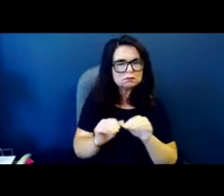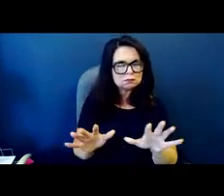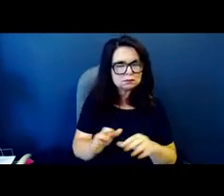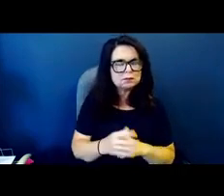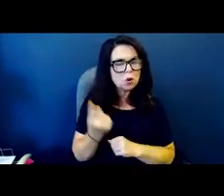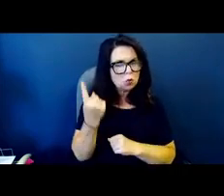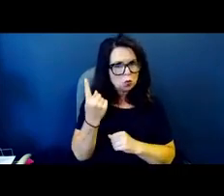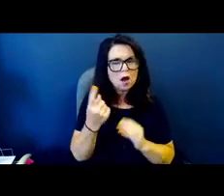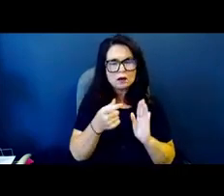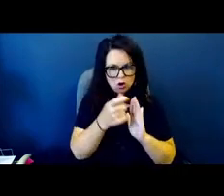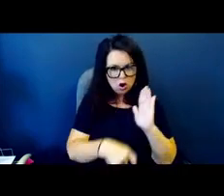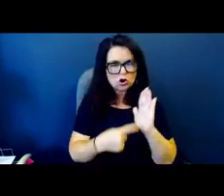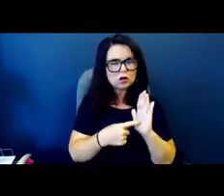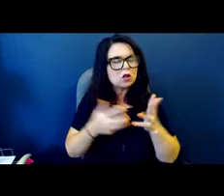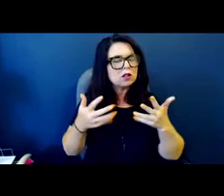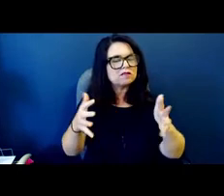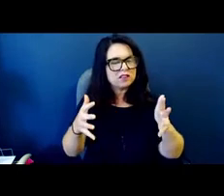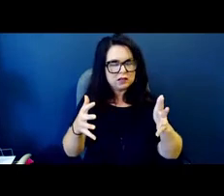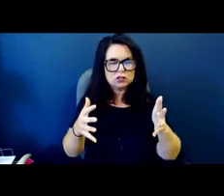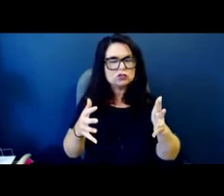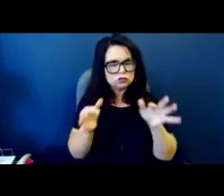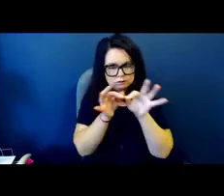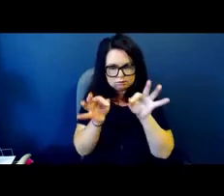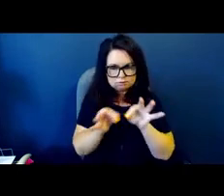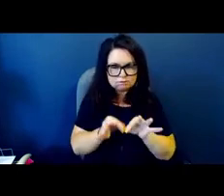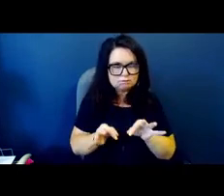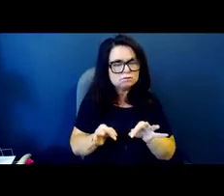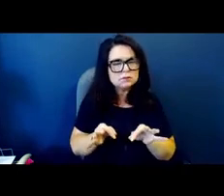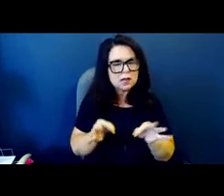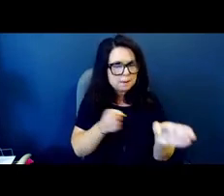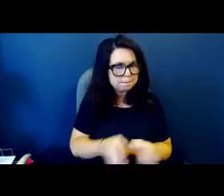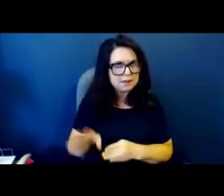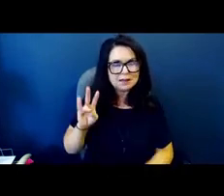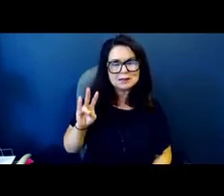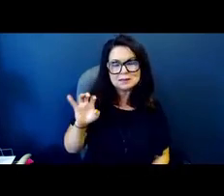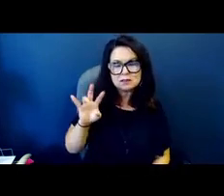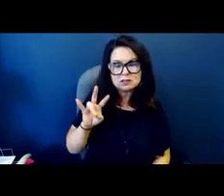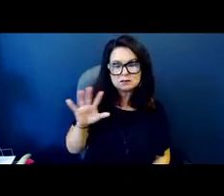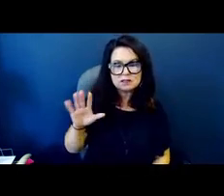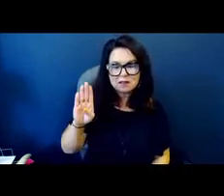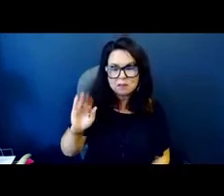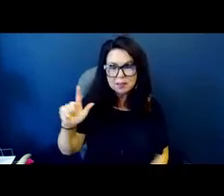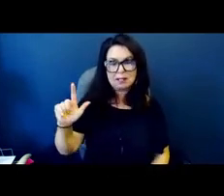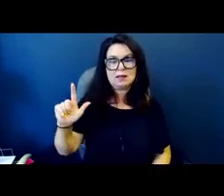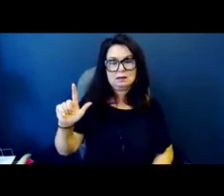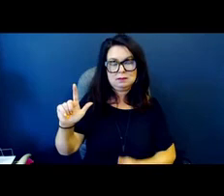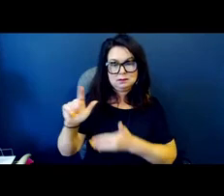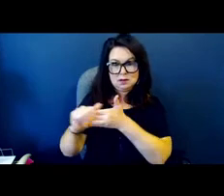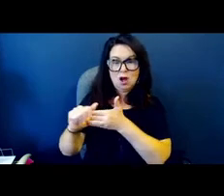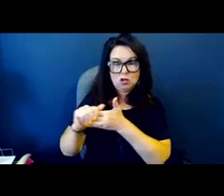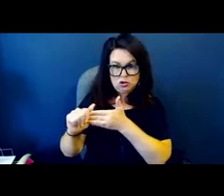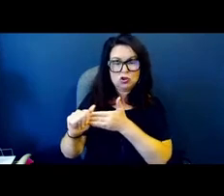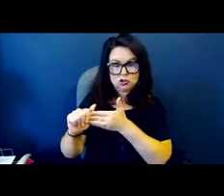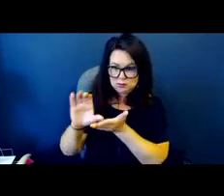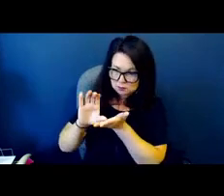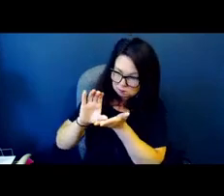talks about how he plans to put $775 billion, I think it said, that he plans to